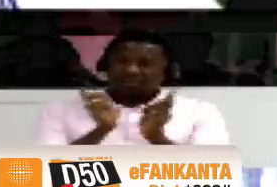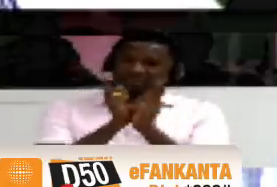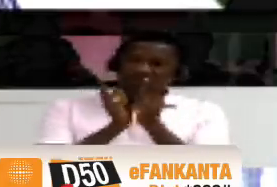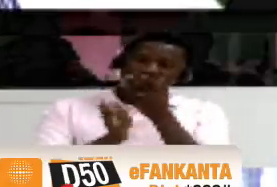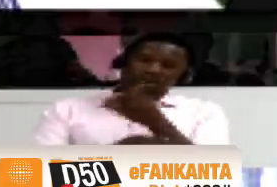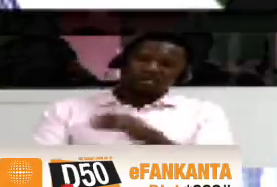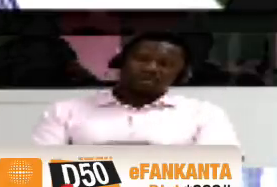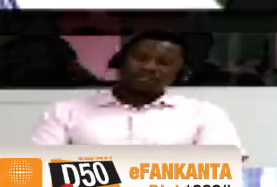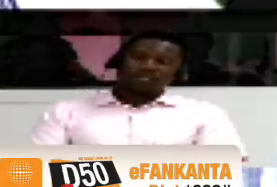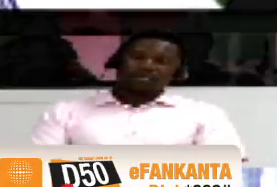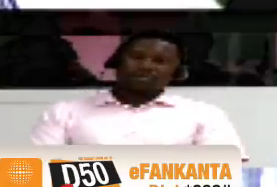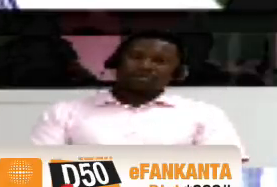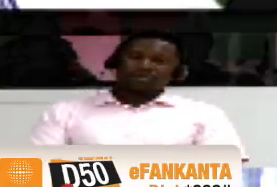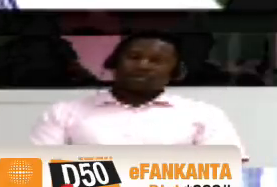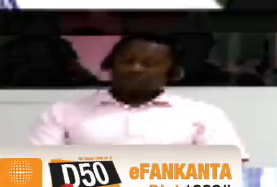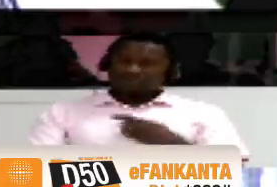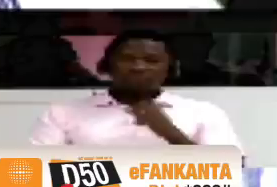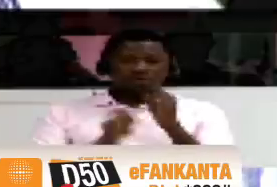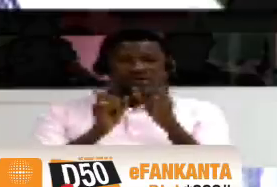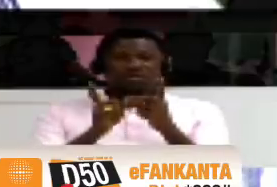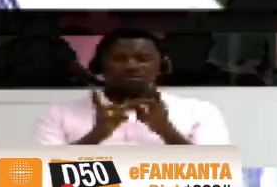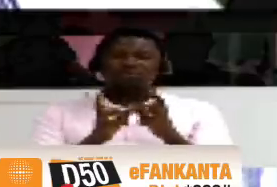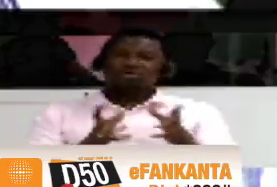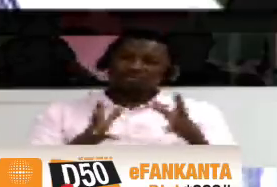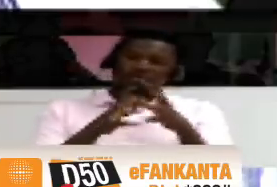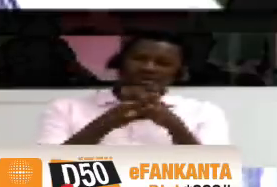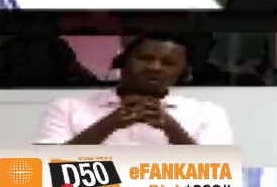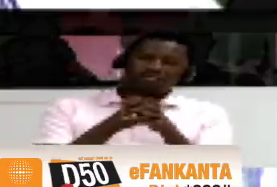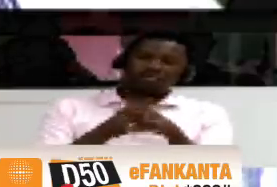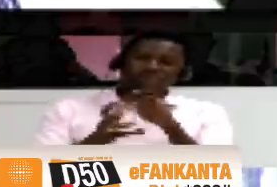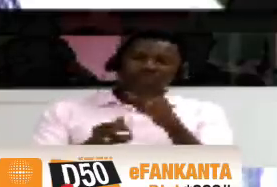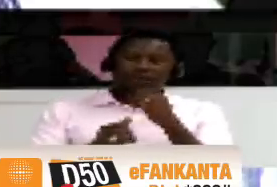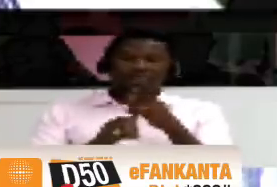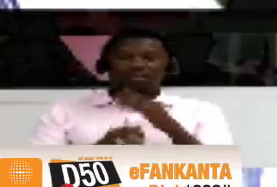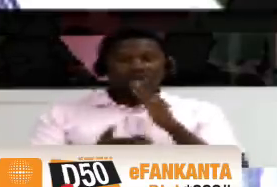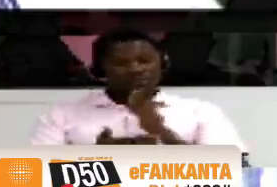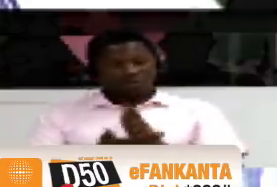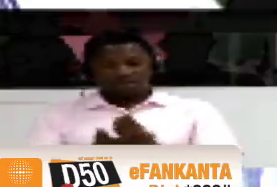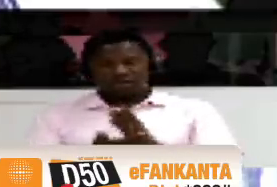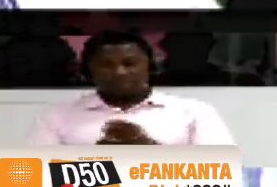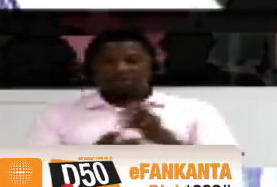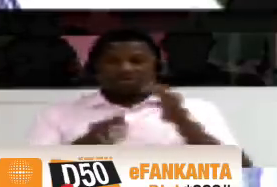It was really okay. It was really cordial because they really assured us that justice will be